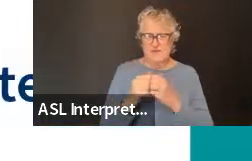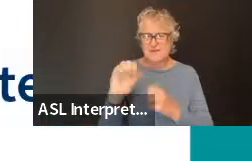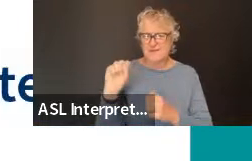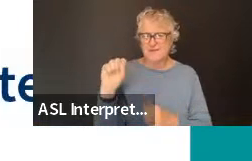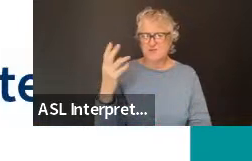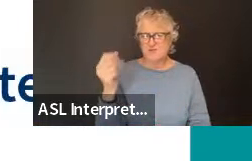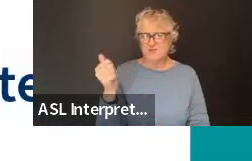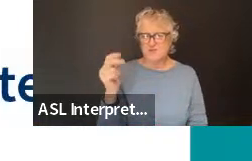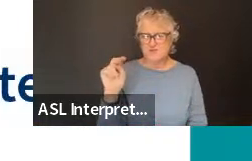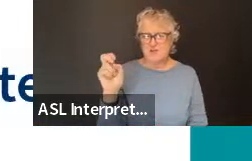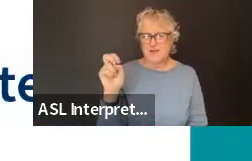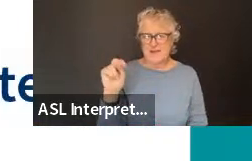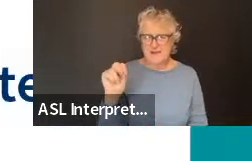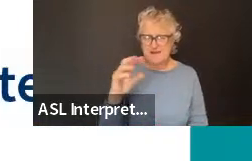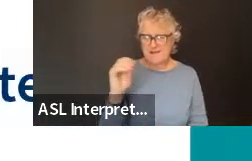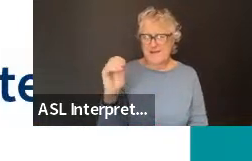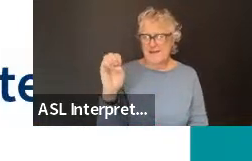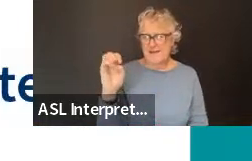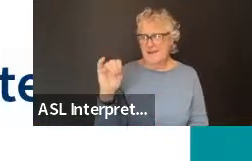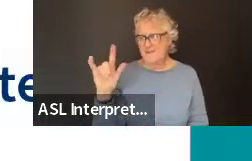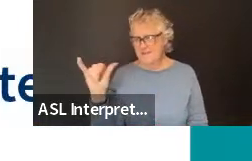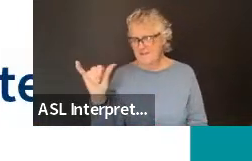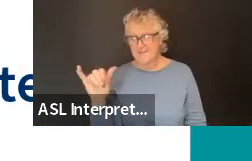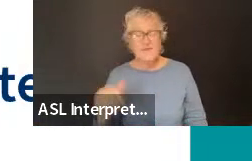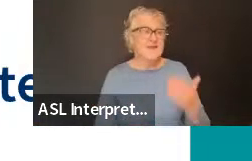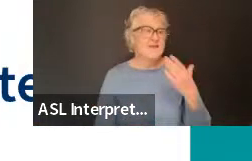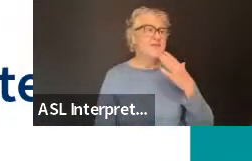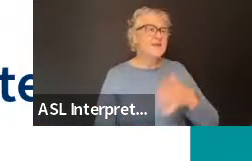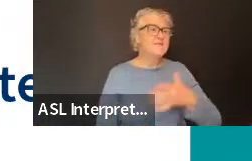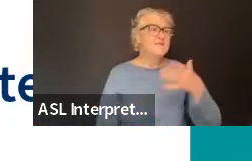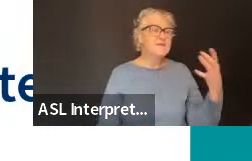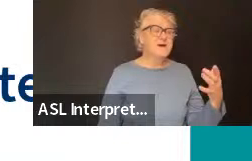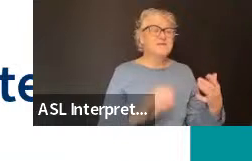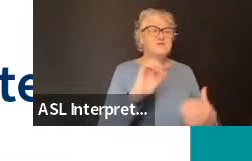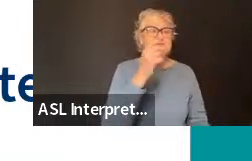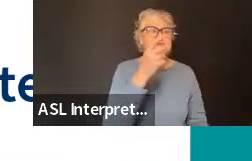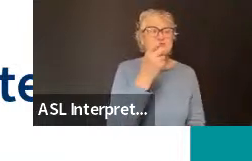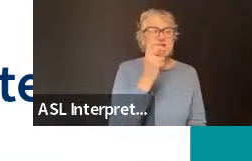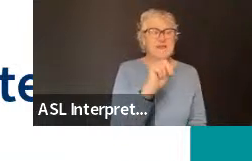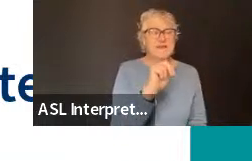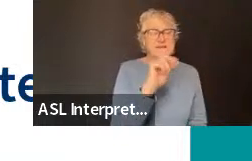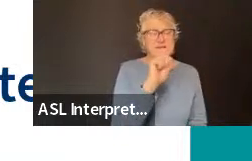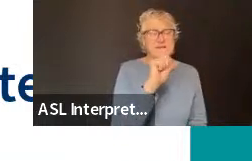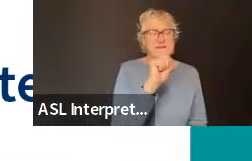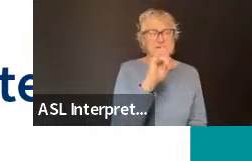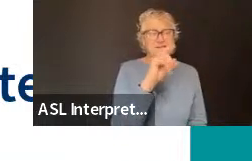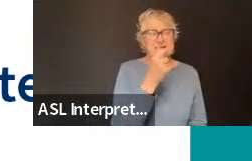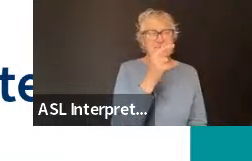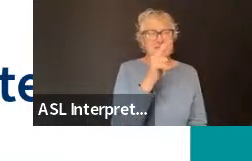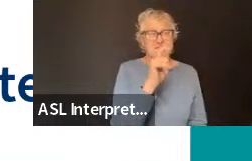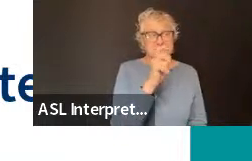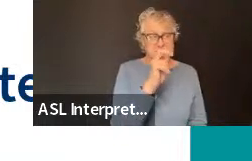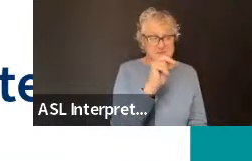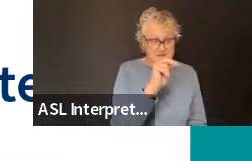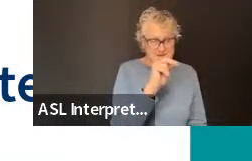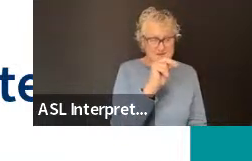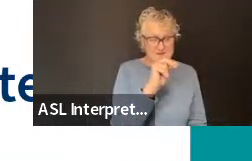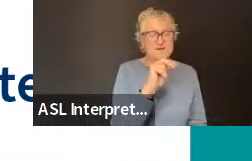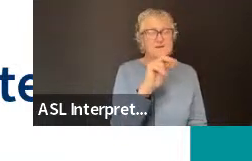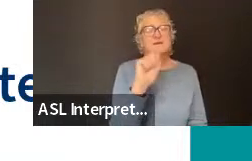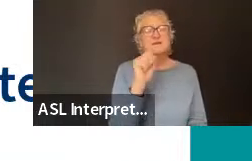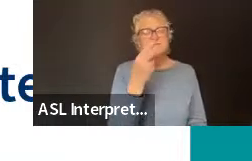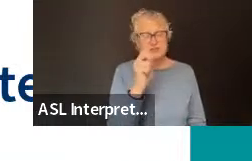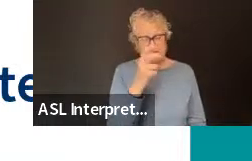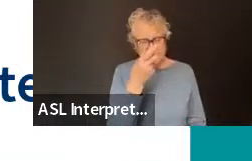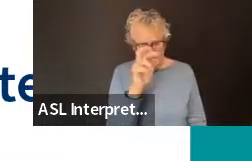Thank you so much. I'm Shannon Singleton. My pronouns are she and her, and I'm the Community Benefits Lead for IBR. So we're